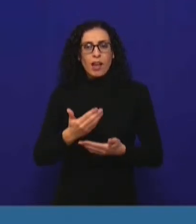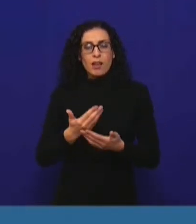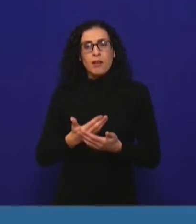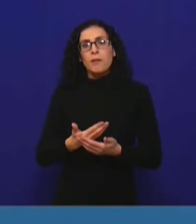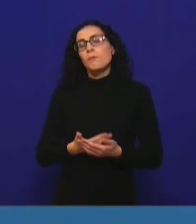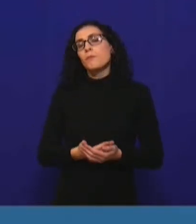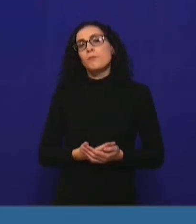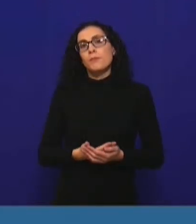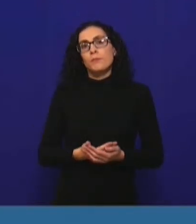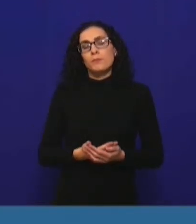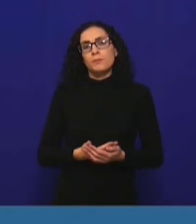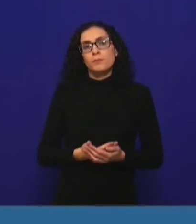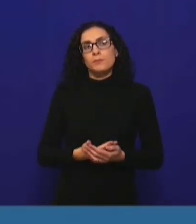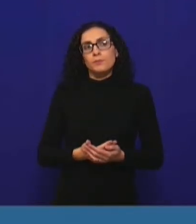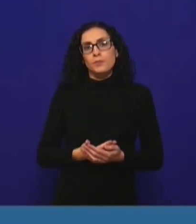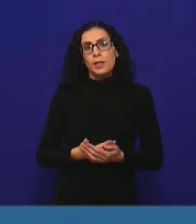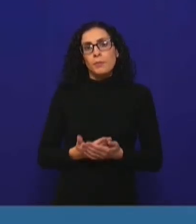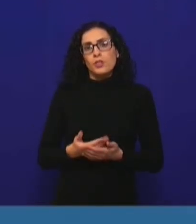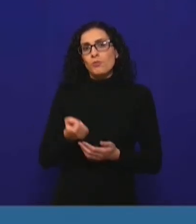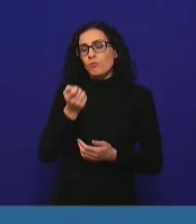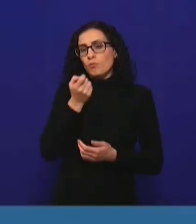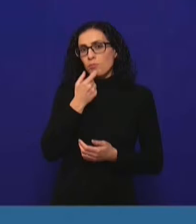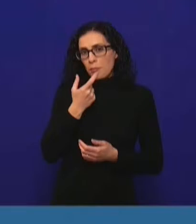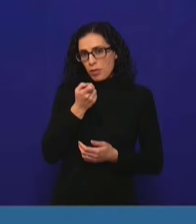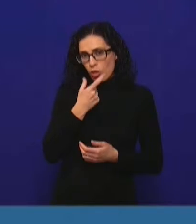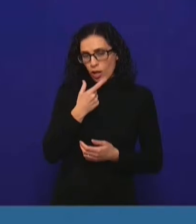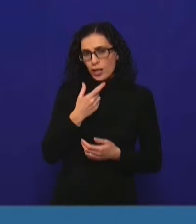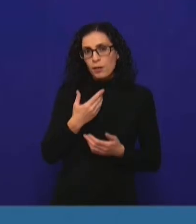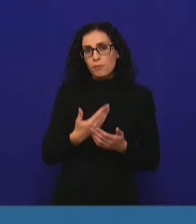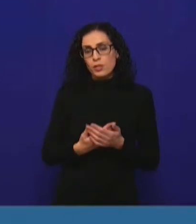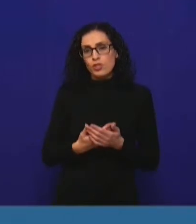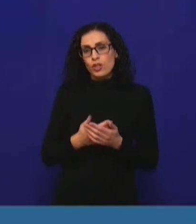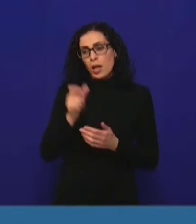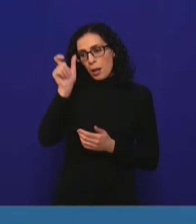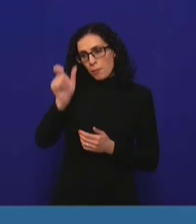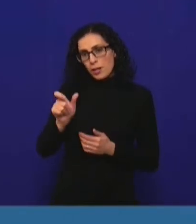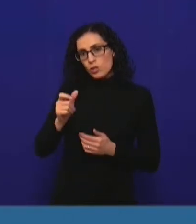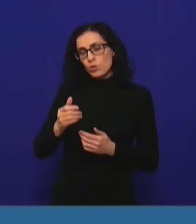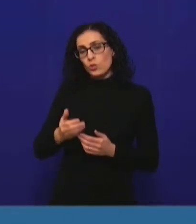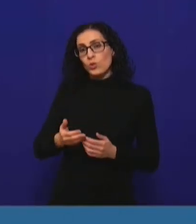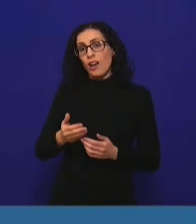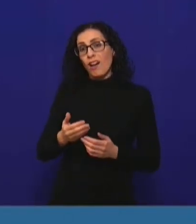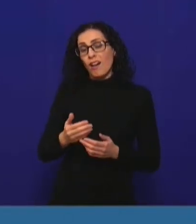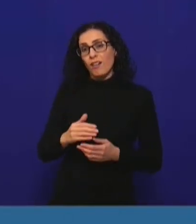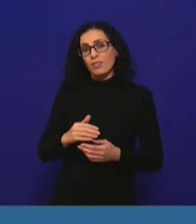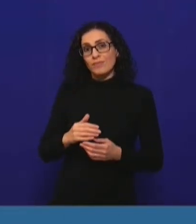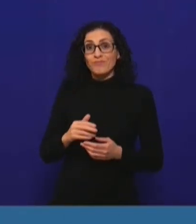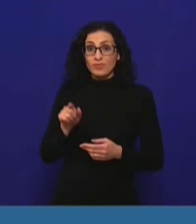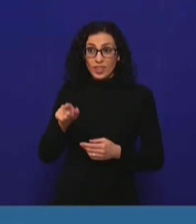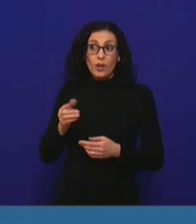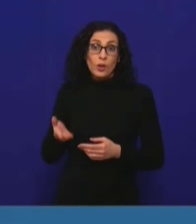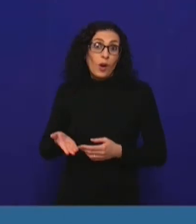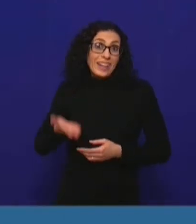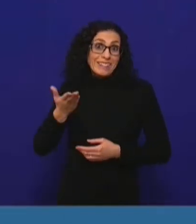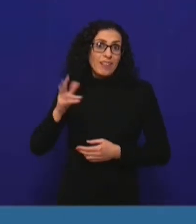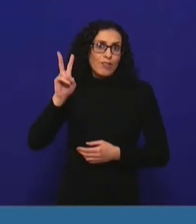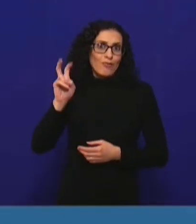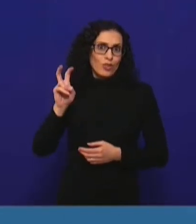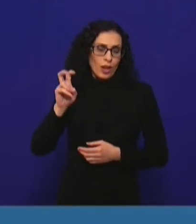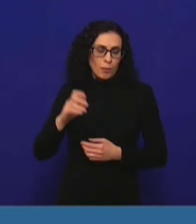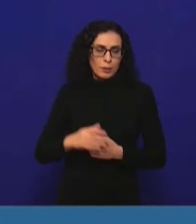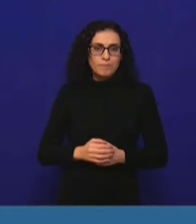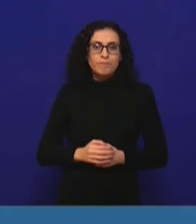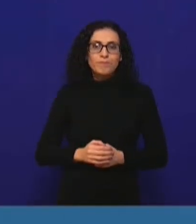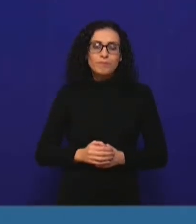huma minnu li mediċini li poġġu l-persuna iktar friskju. Anka dawk il-persuni